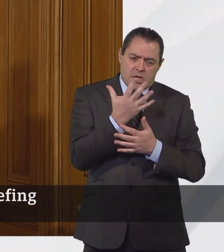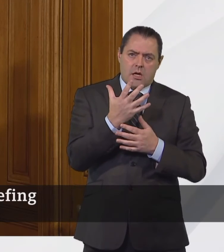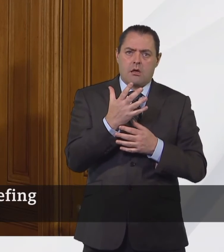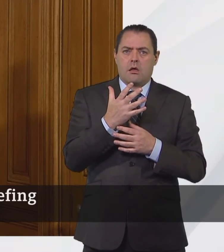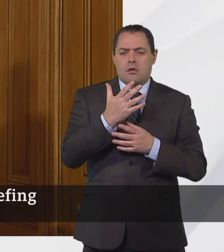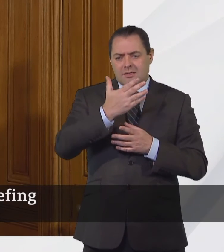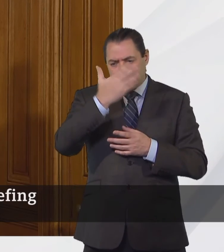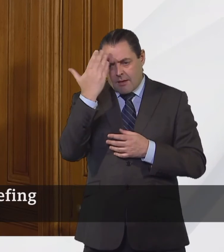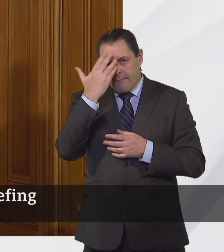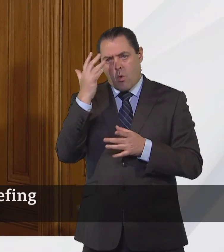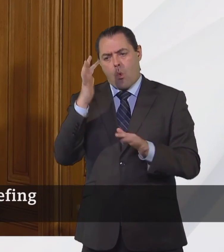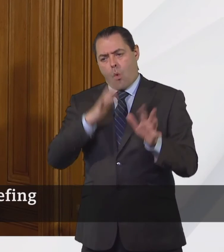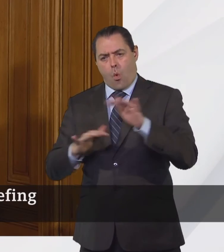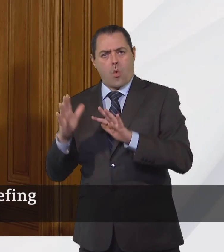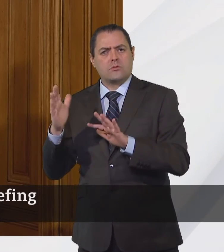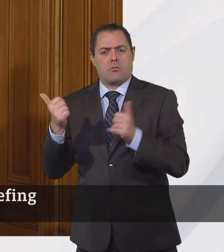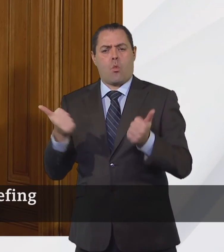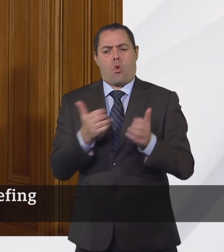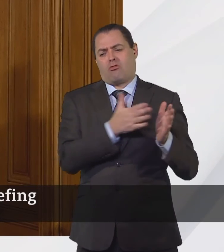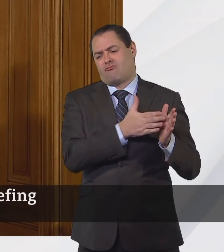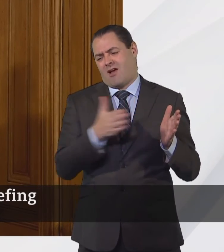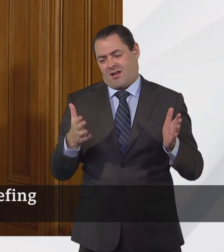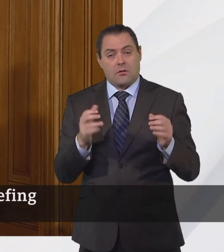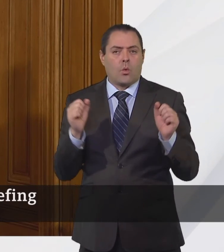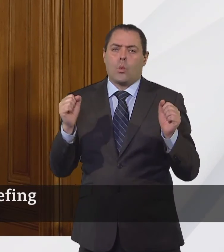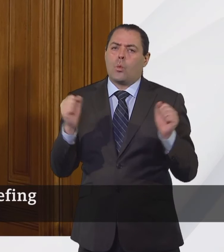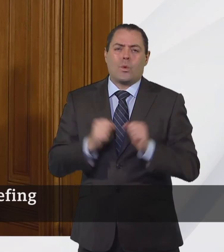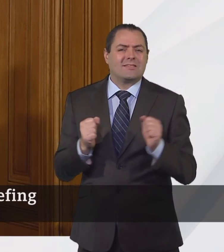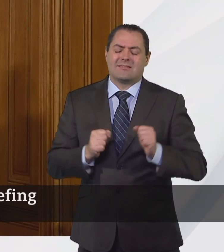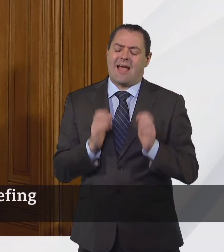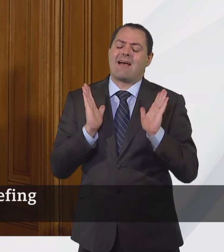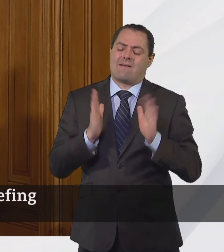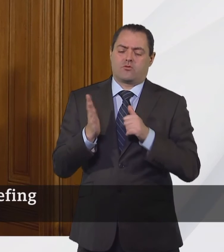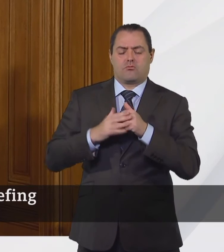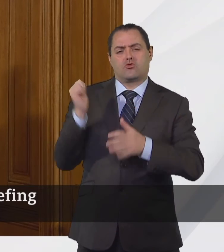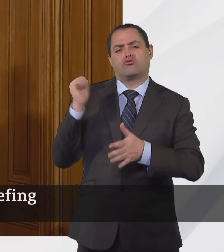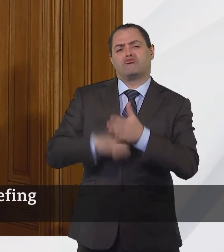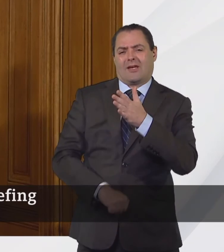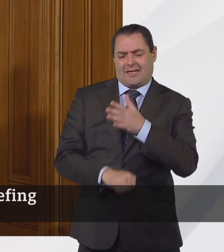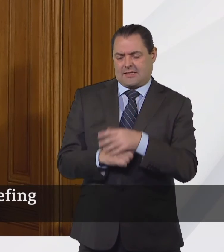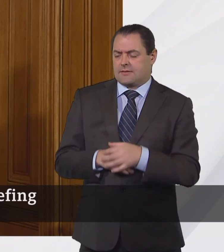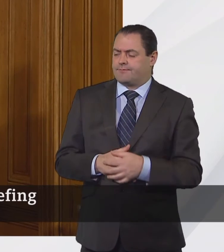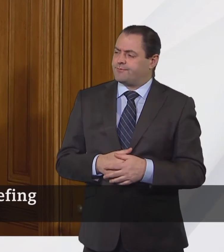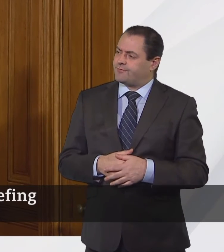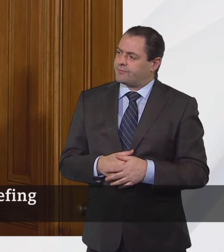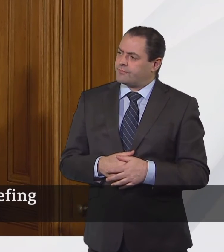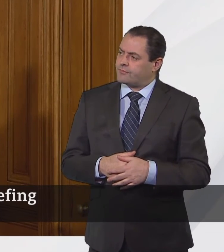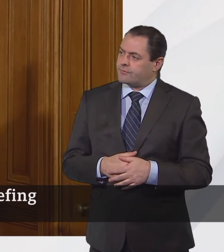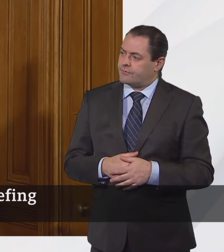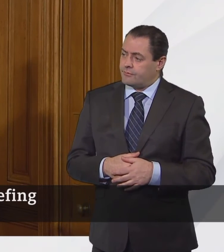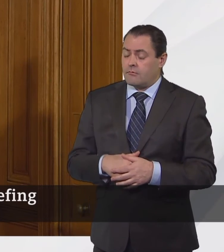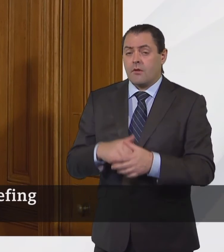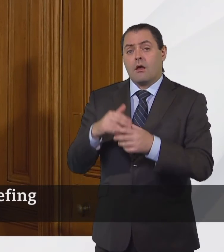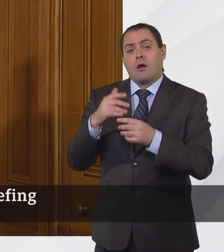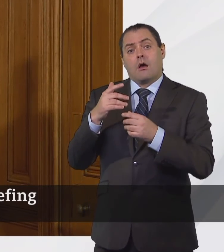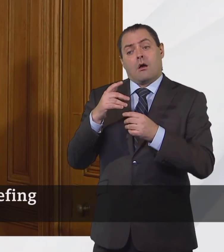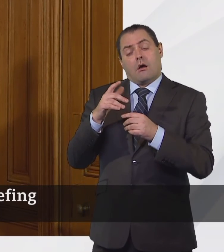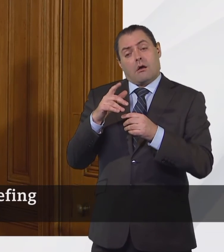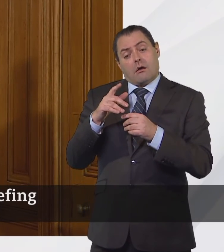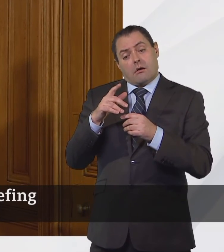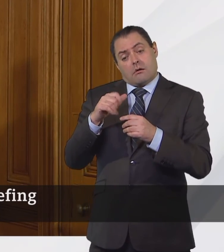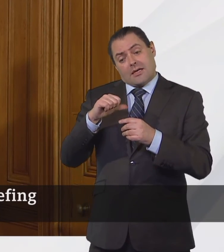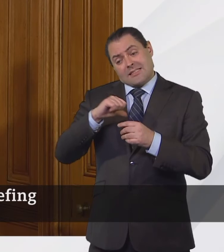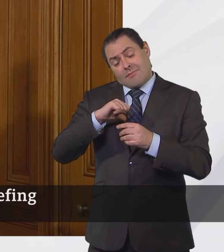rolled out, assuming they get approved by the regulator, I really want to put that caveat in as a very, very important one. We would expect there to be